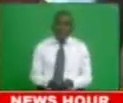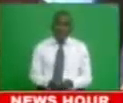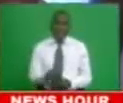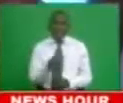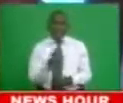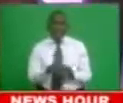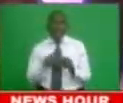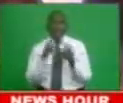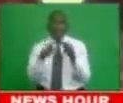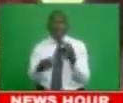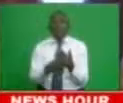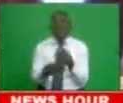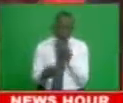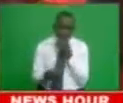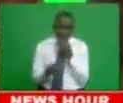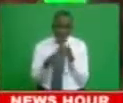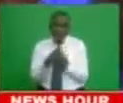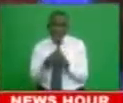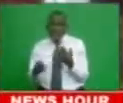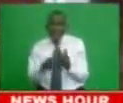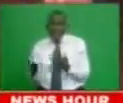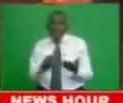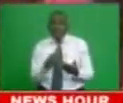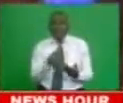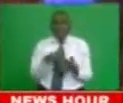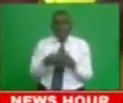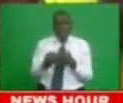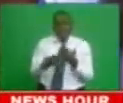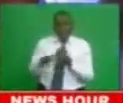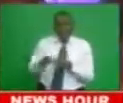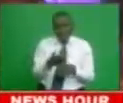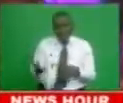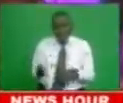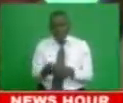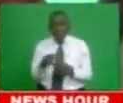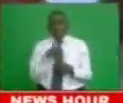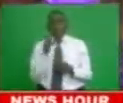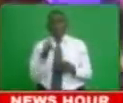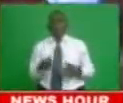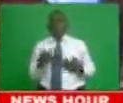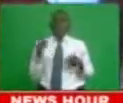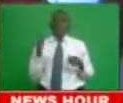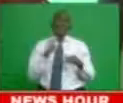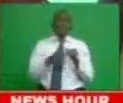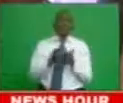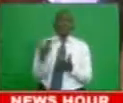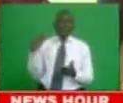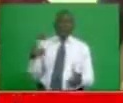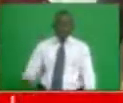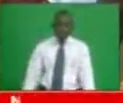Anytime I go to the bank, the way that they serve me, the way that they do everything to me, I am even happier than where I was.